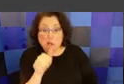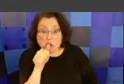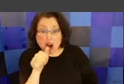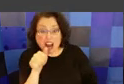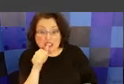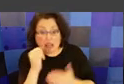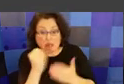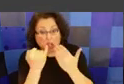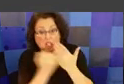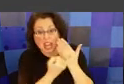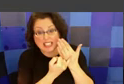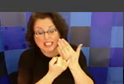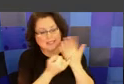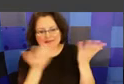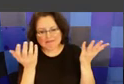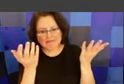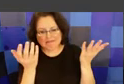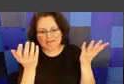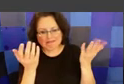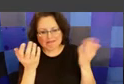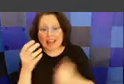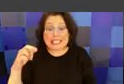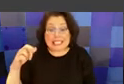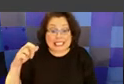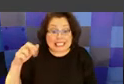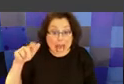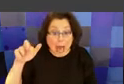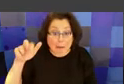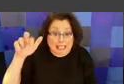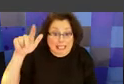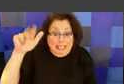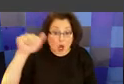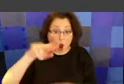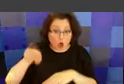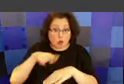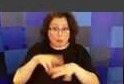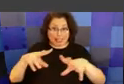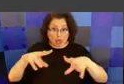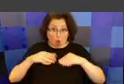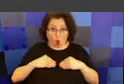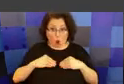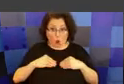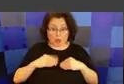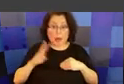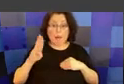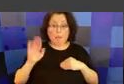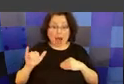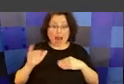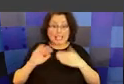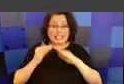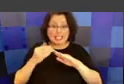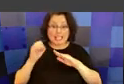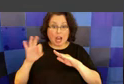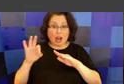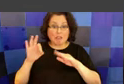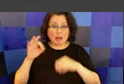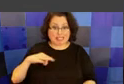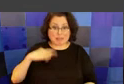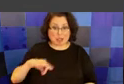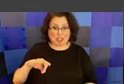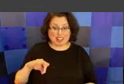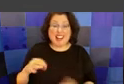definitely not on the table. Steps are usually owned and maintained by the city of Pittsburgh. They have 800 sets